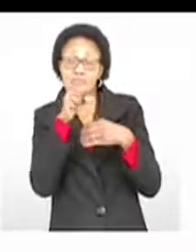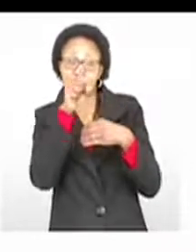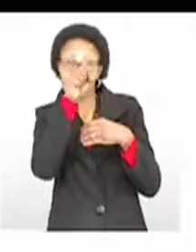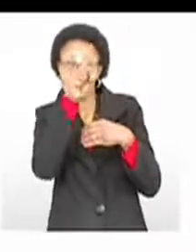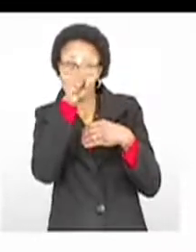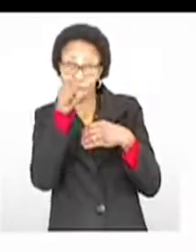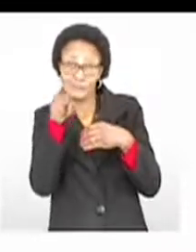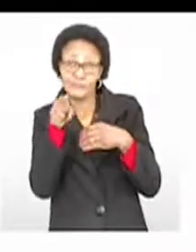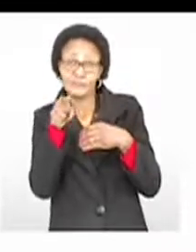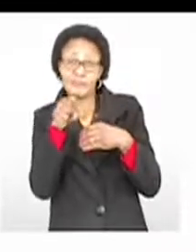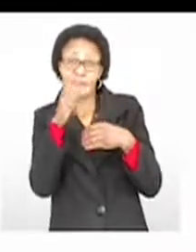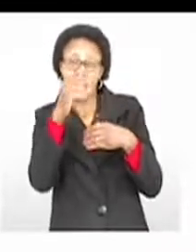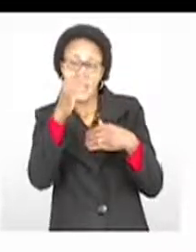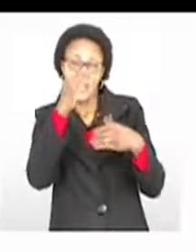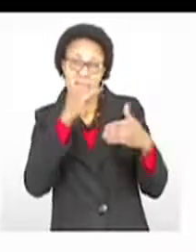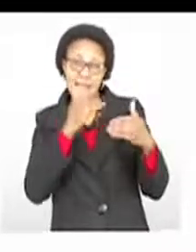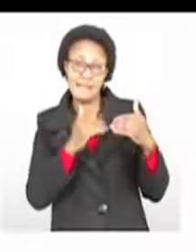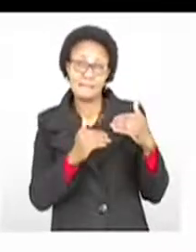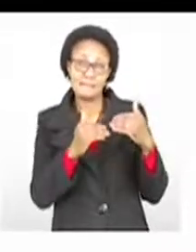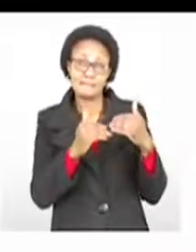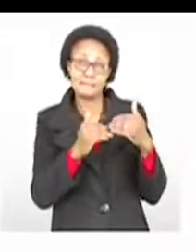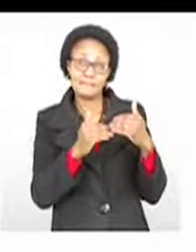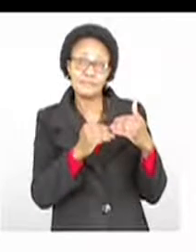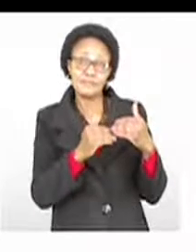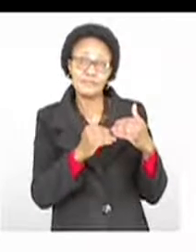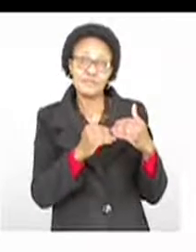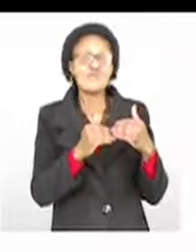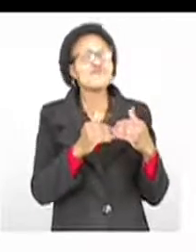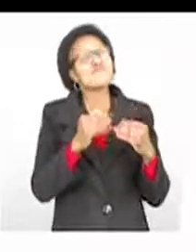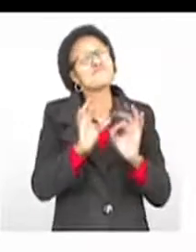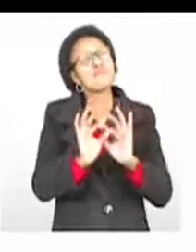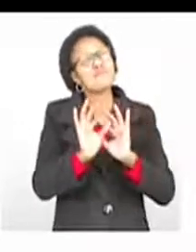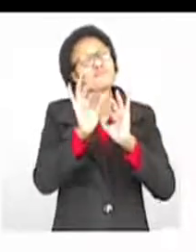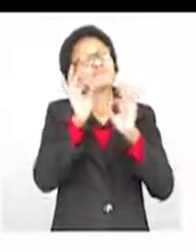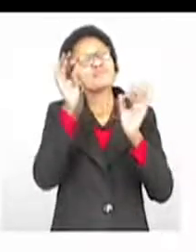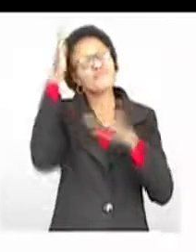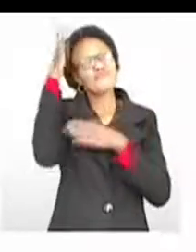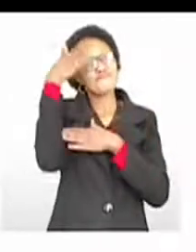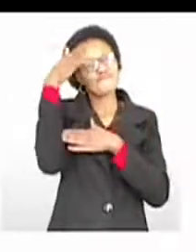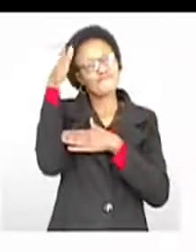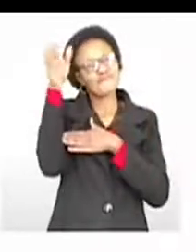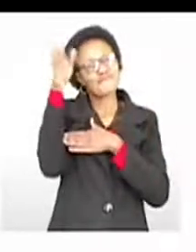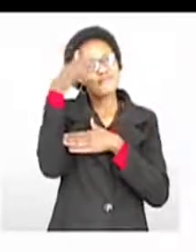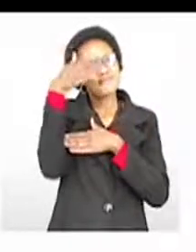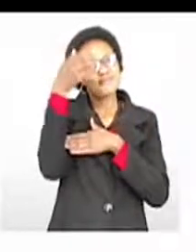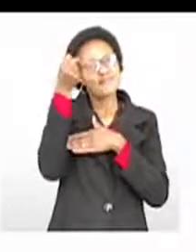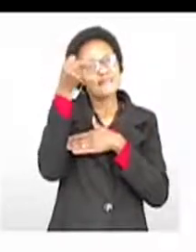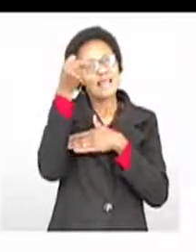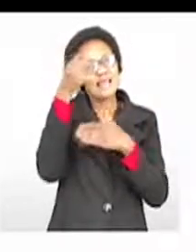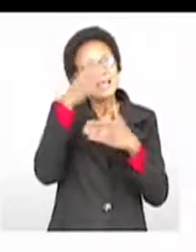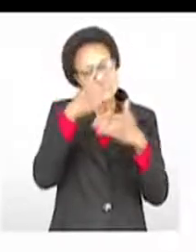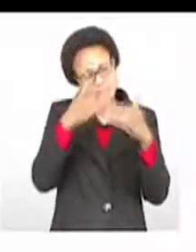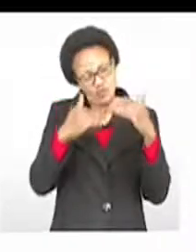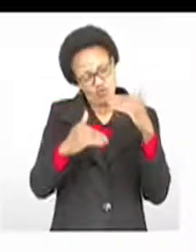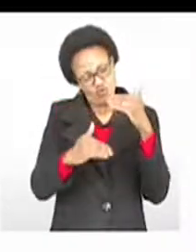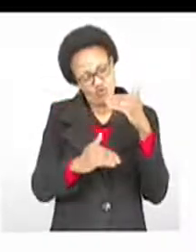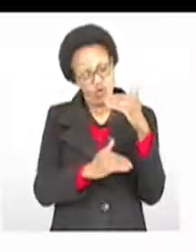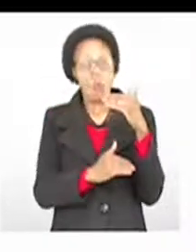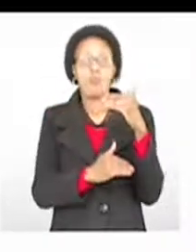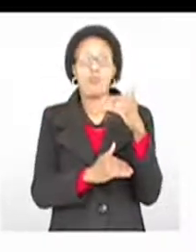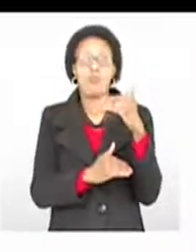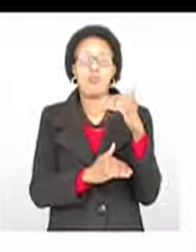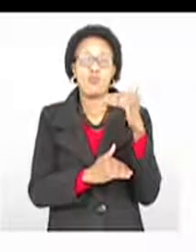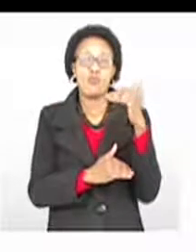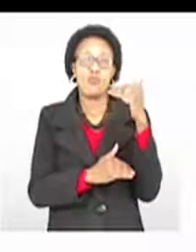at the next picture. We have a beautiful flag that is low. Now, what is the opposite